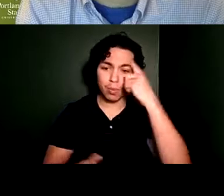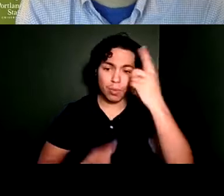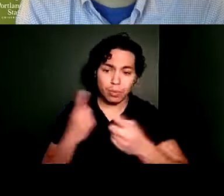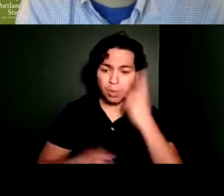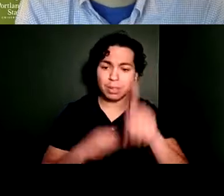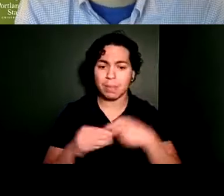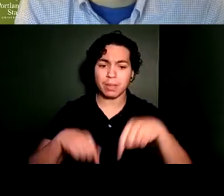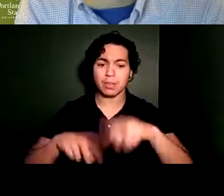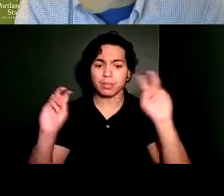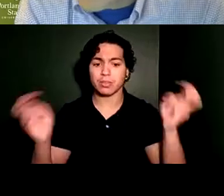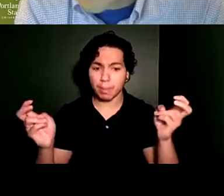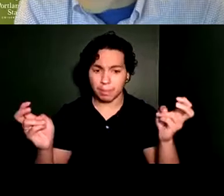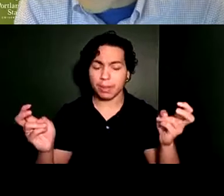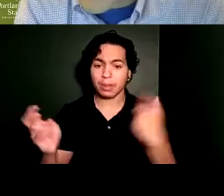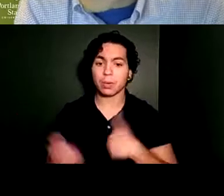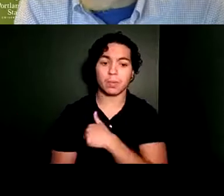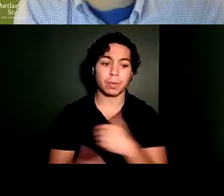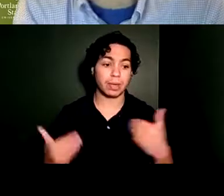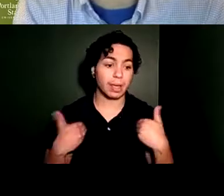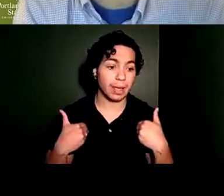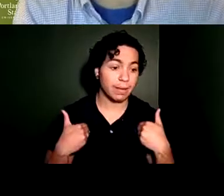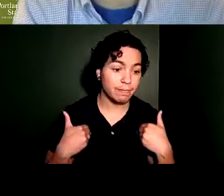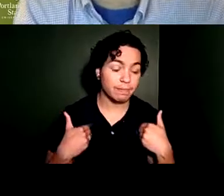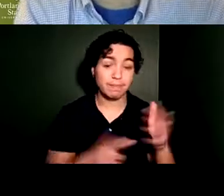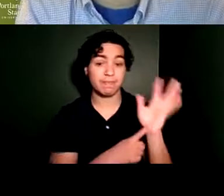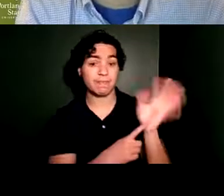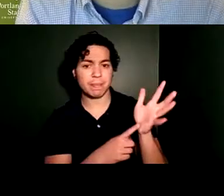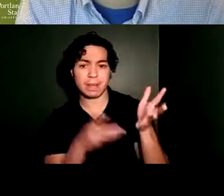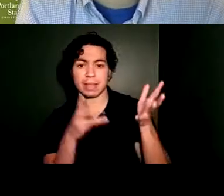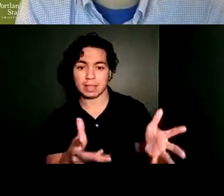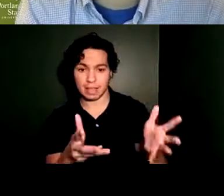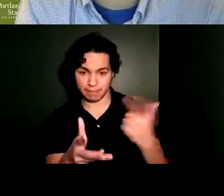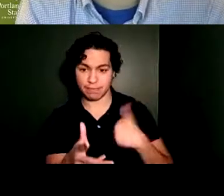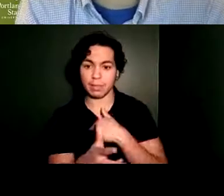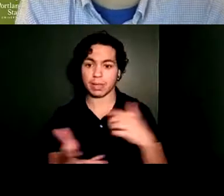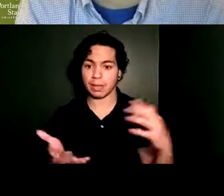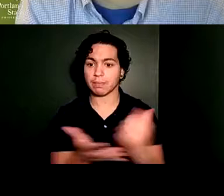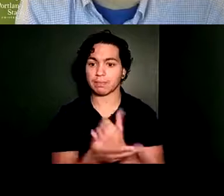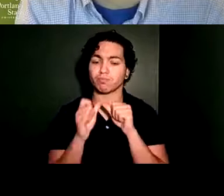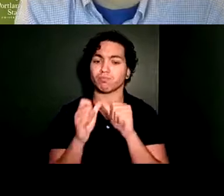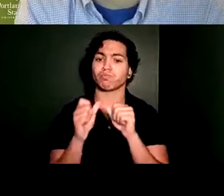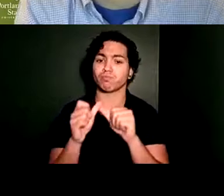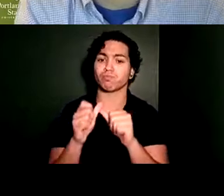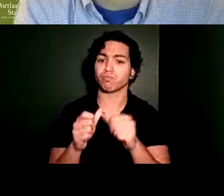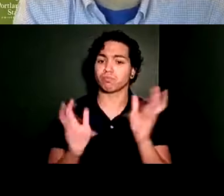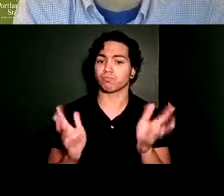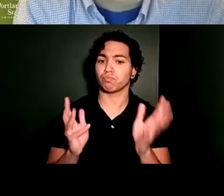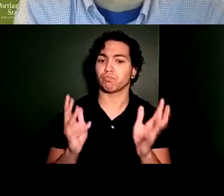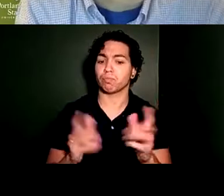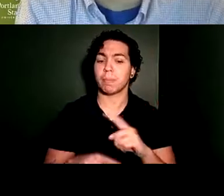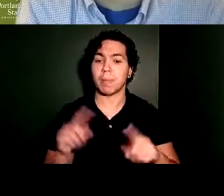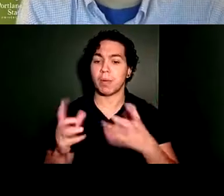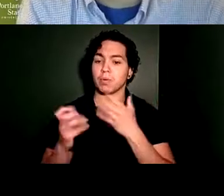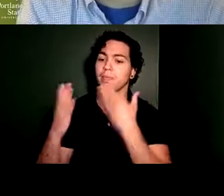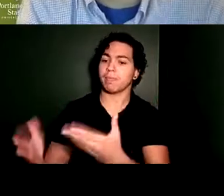topic. And we have 5 more minutes that I think we're going to be able to continue the conversation, but I just want to thank her